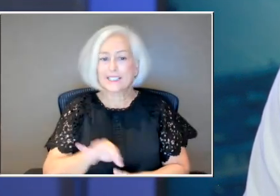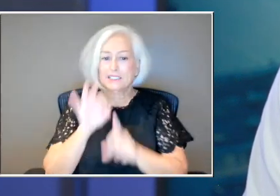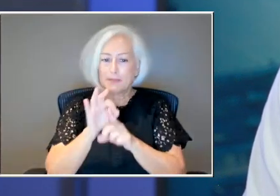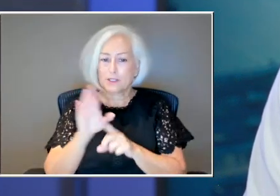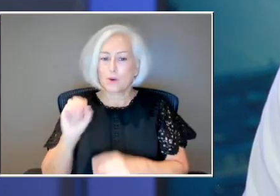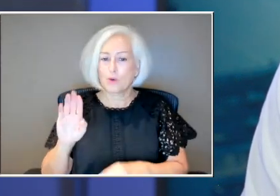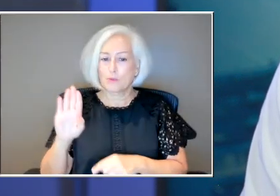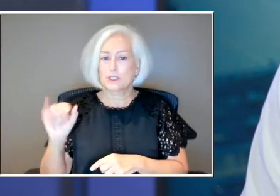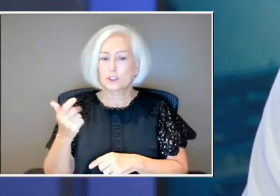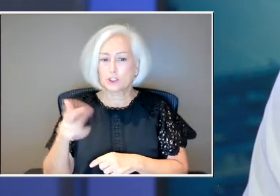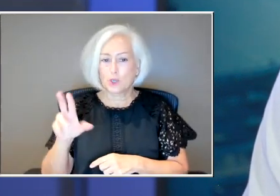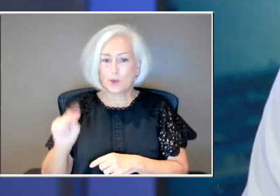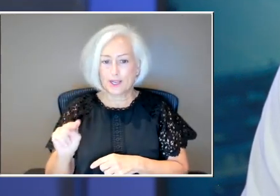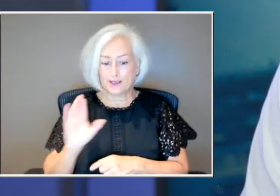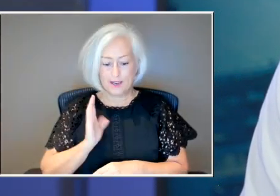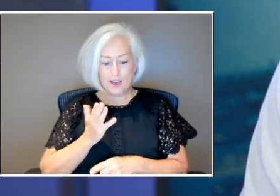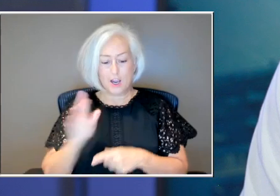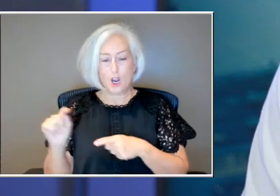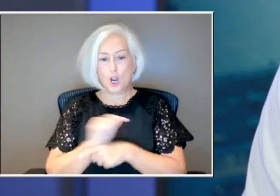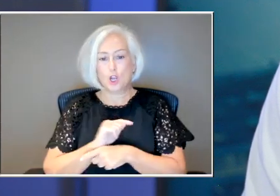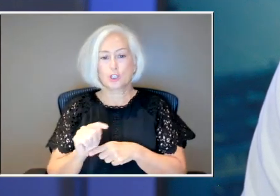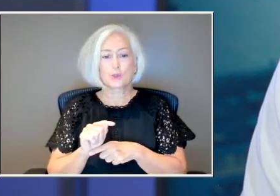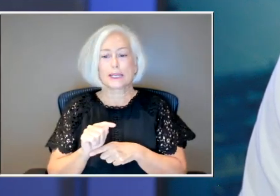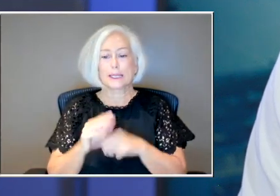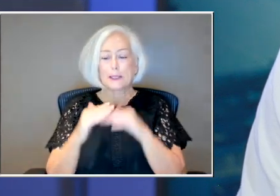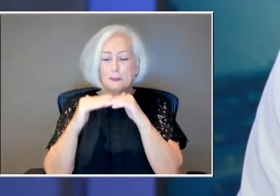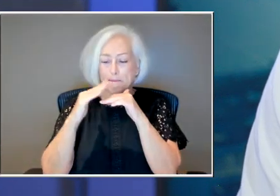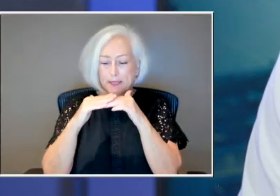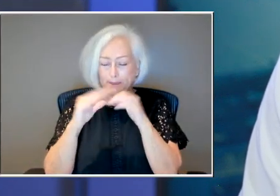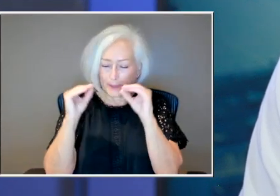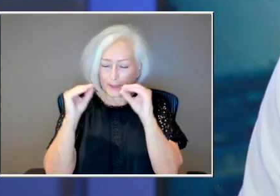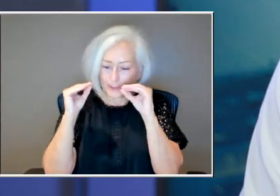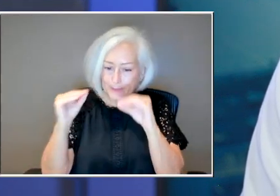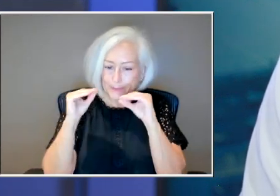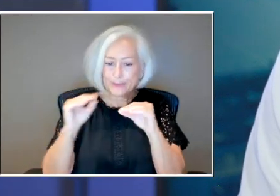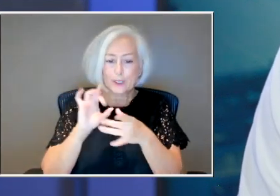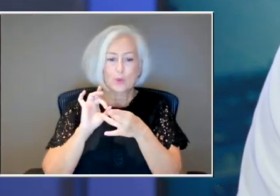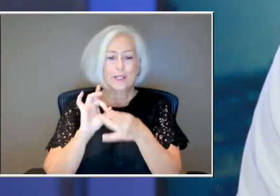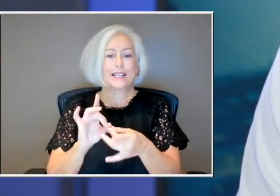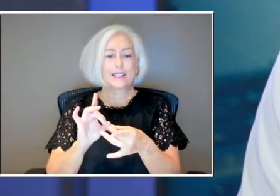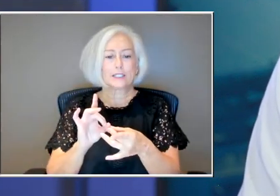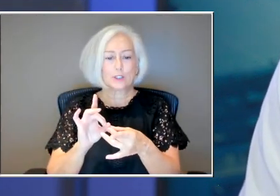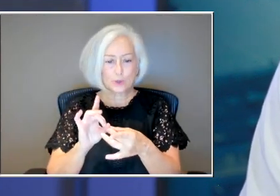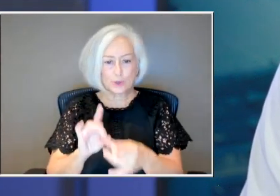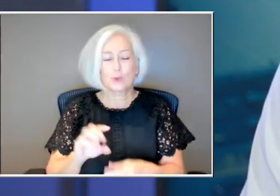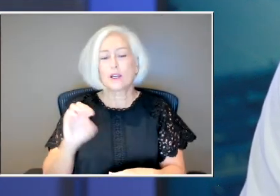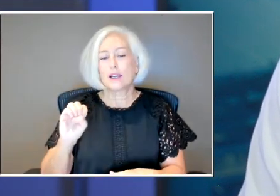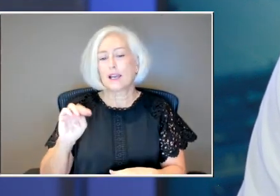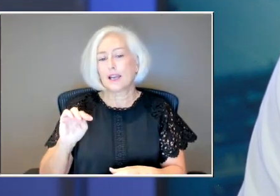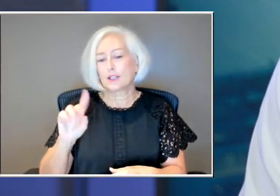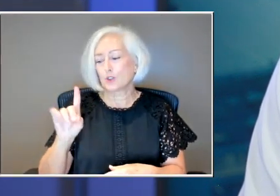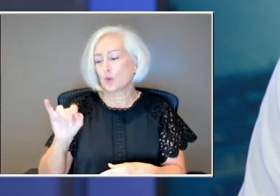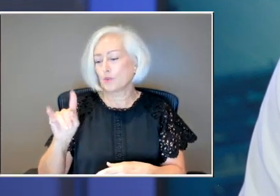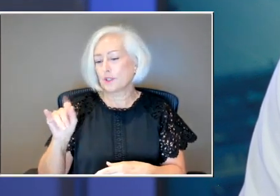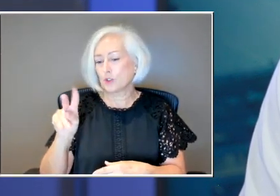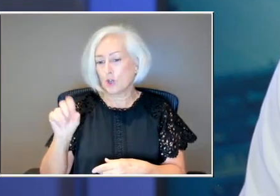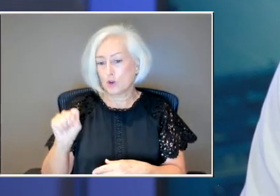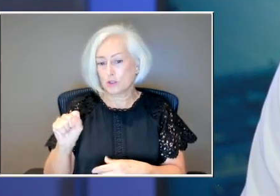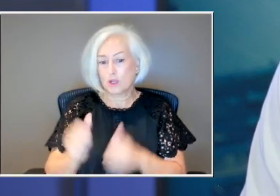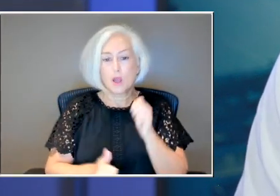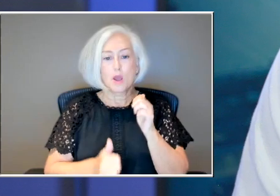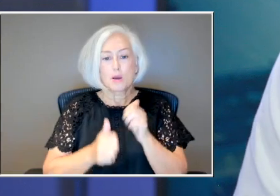very little education regarding endometriosis. Sometimes, like most medical students, probably receive 1 to 2 lectures